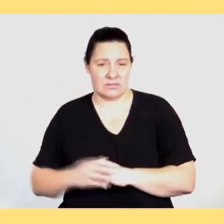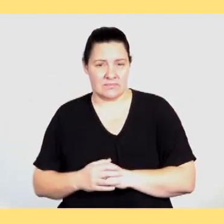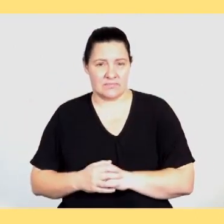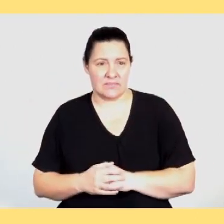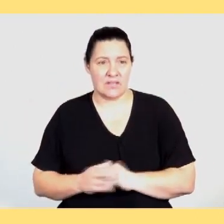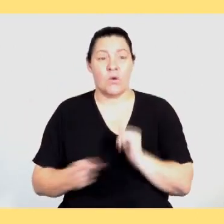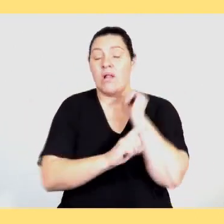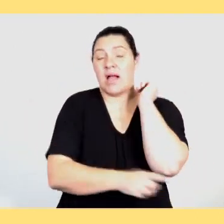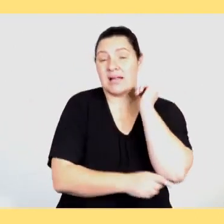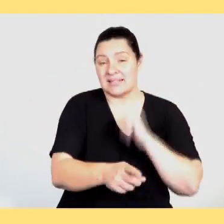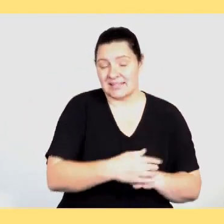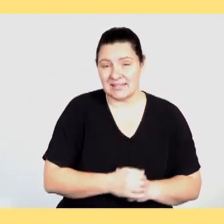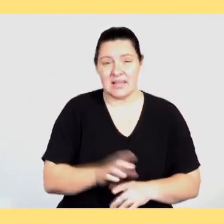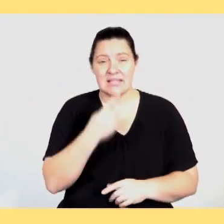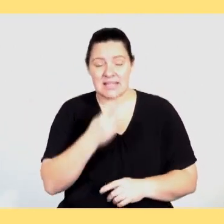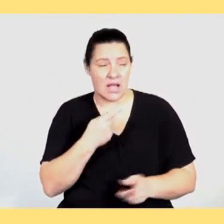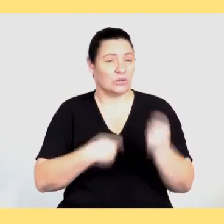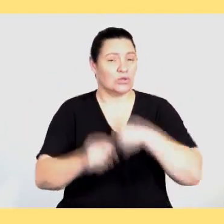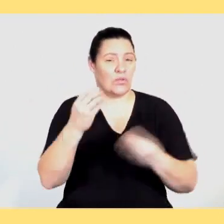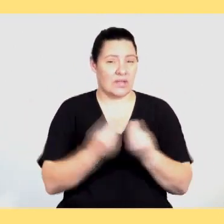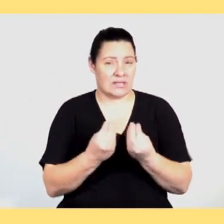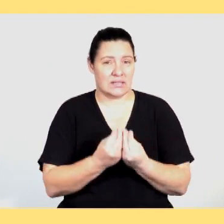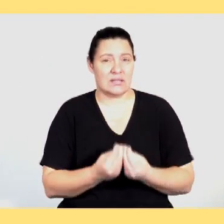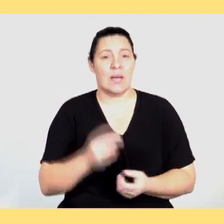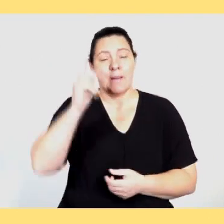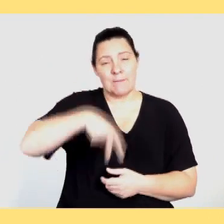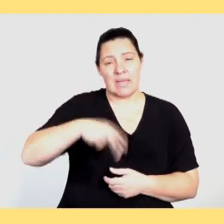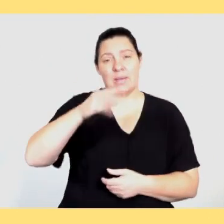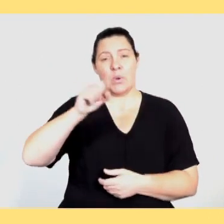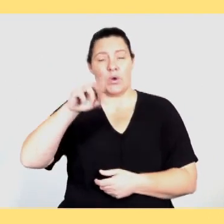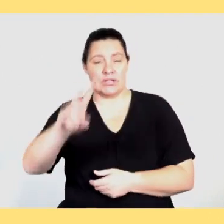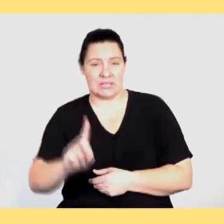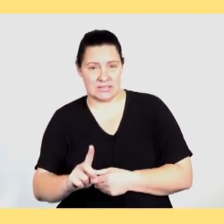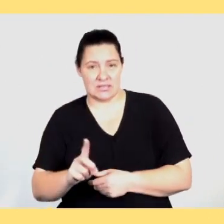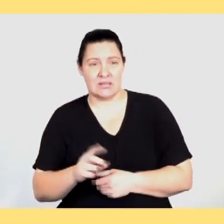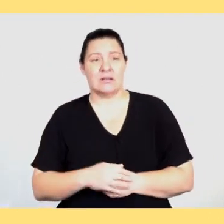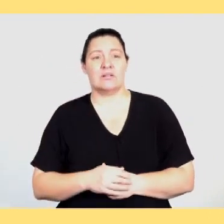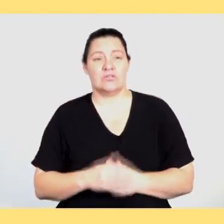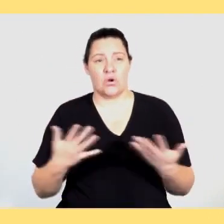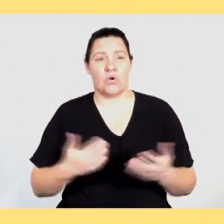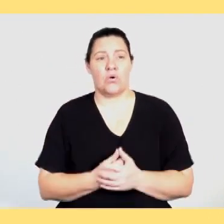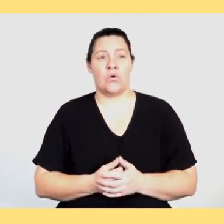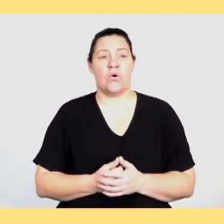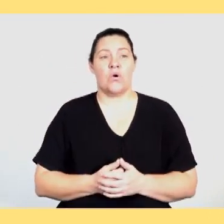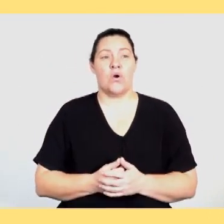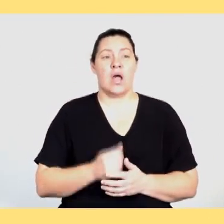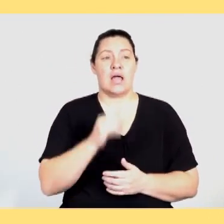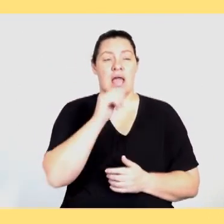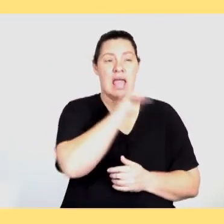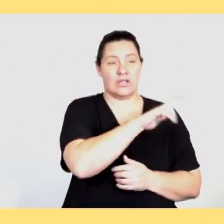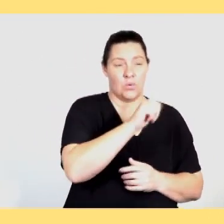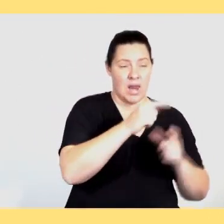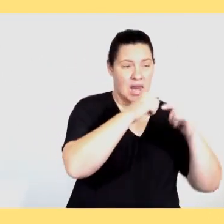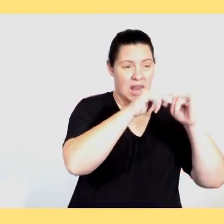7,900. Let's come to the last one. They say we sold goods to P. Bird, so 81. It is on the